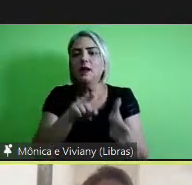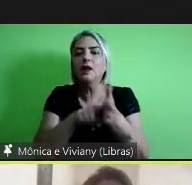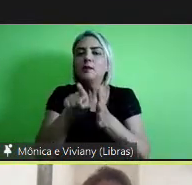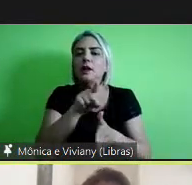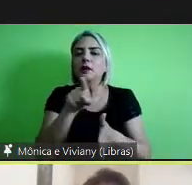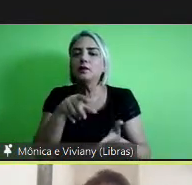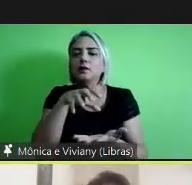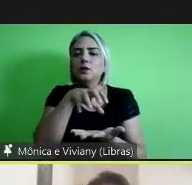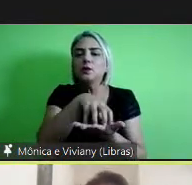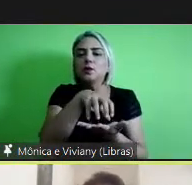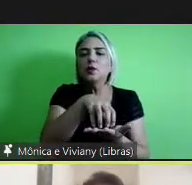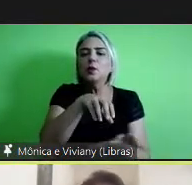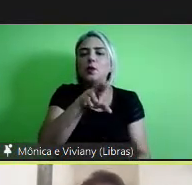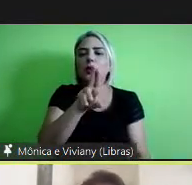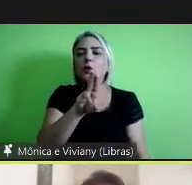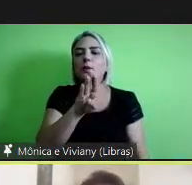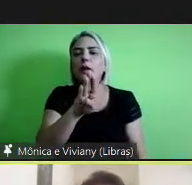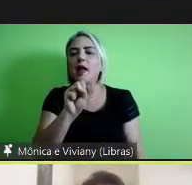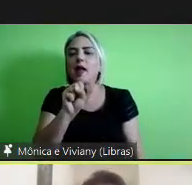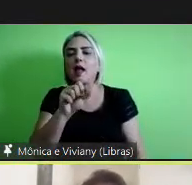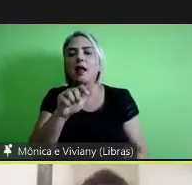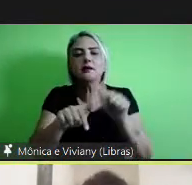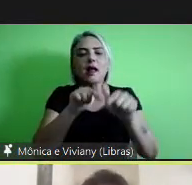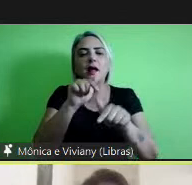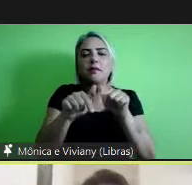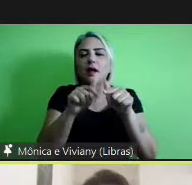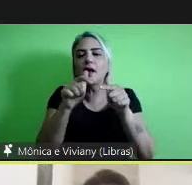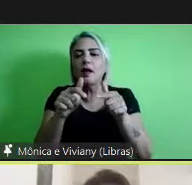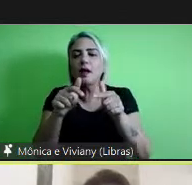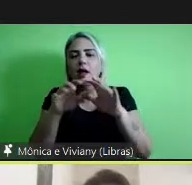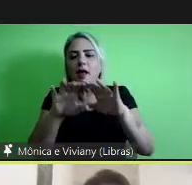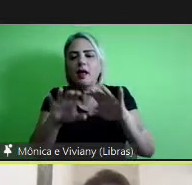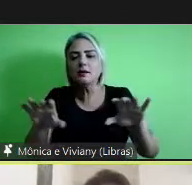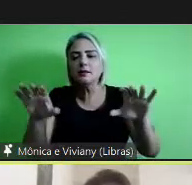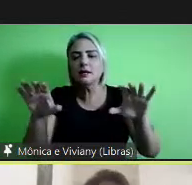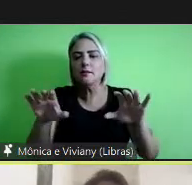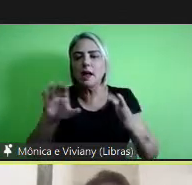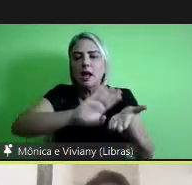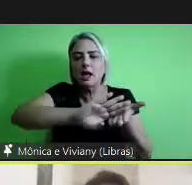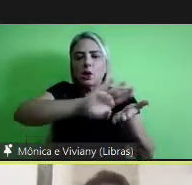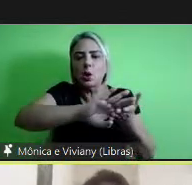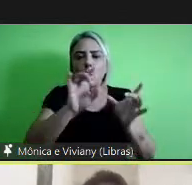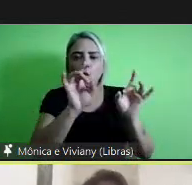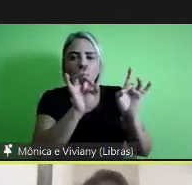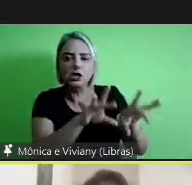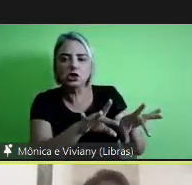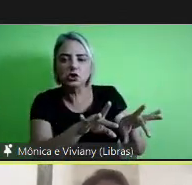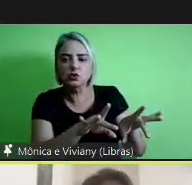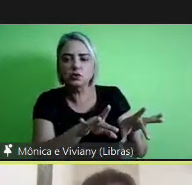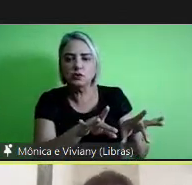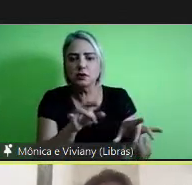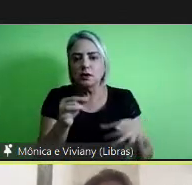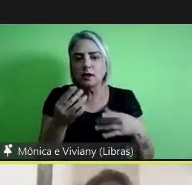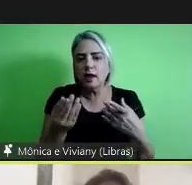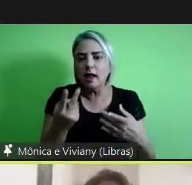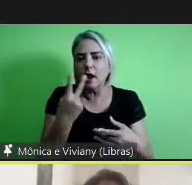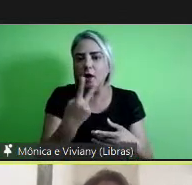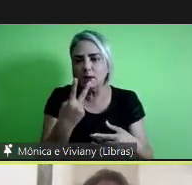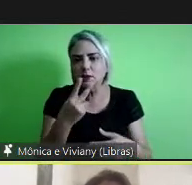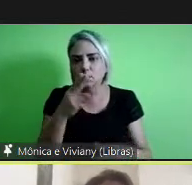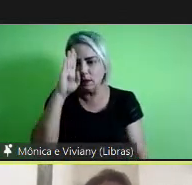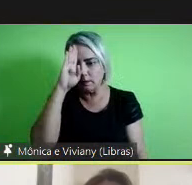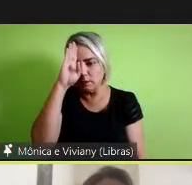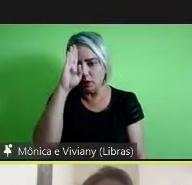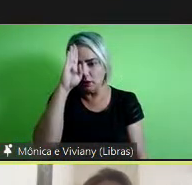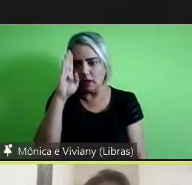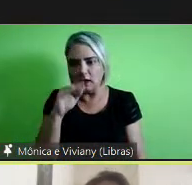less important. And I ask you, the clinics in which you work, do they sort the trash? And